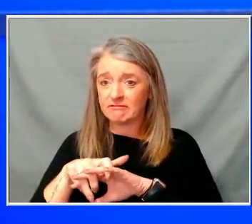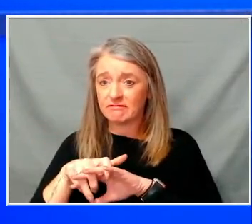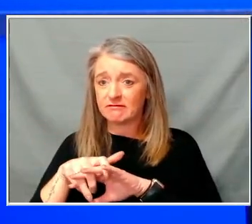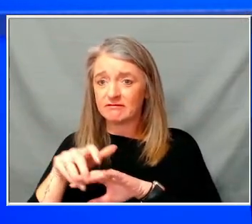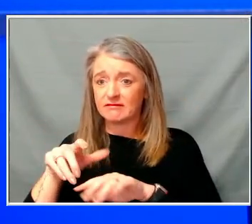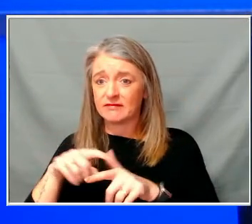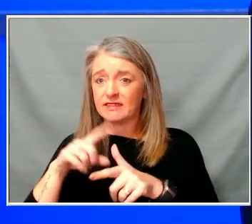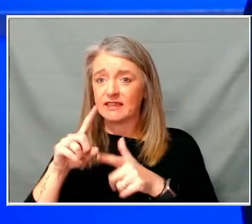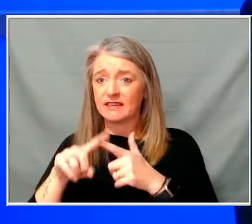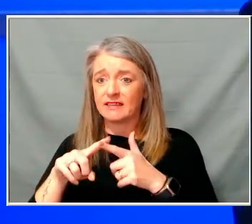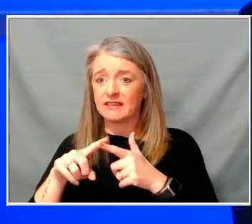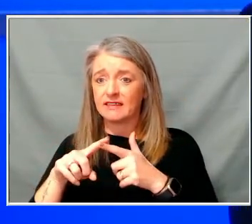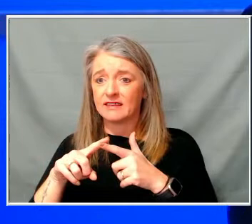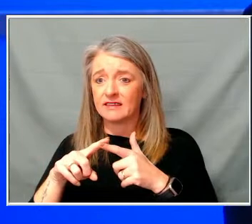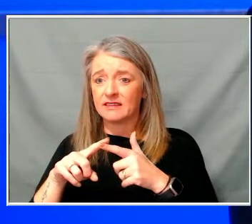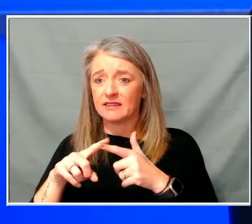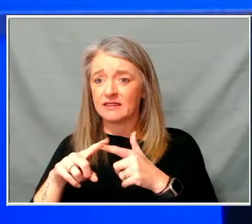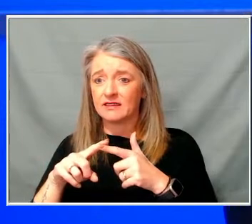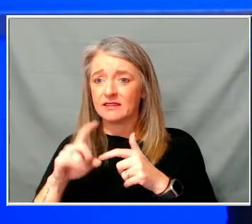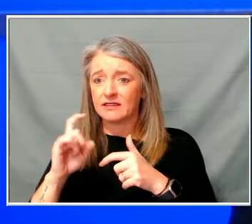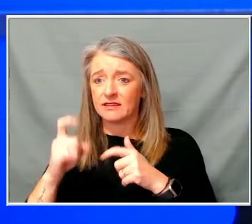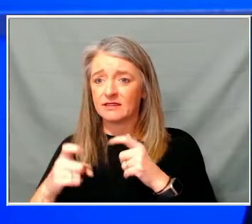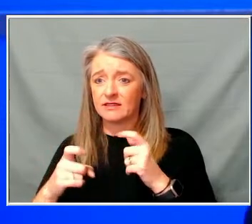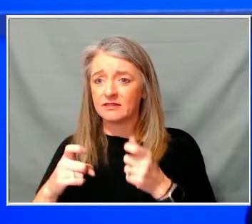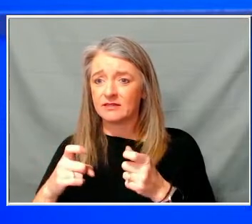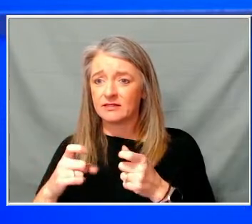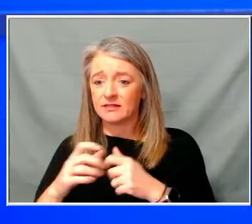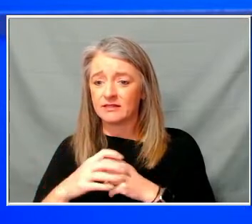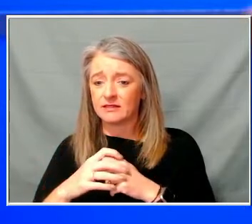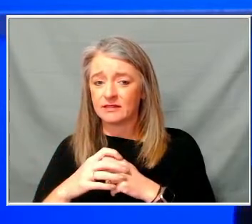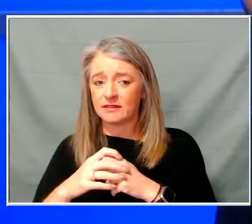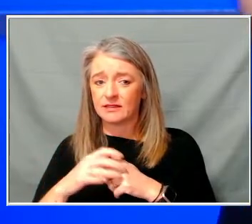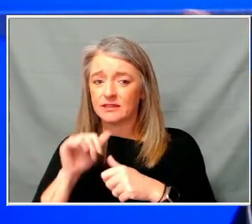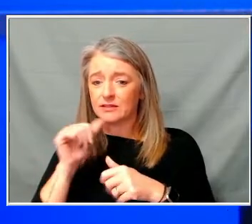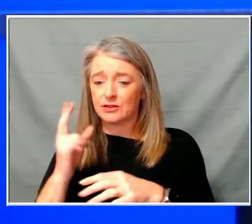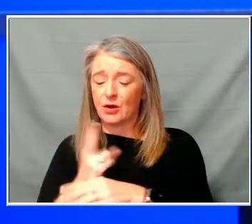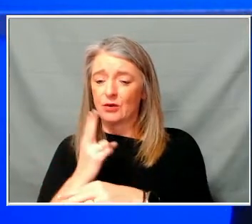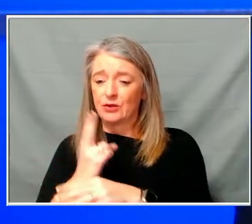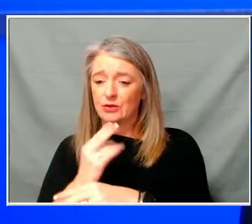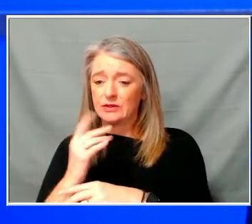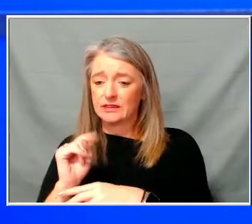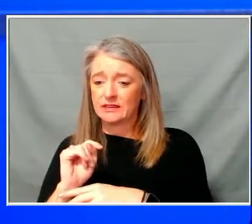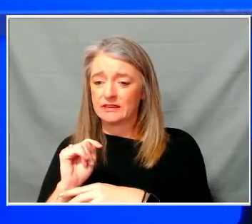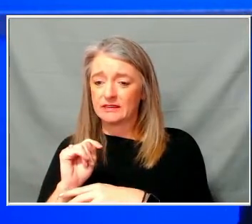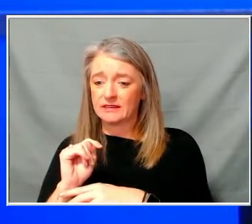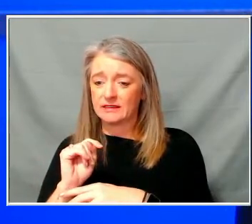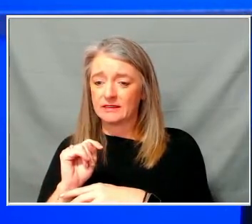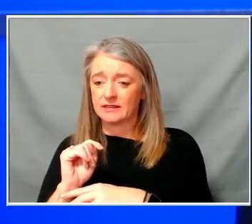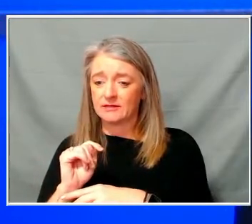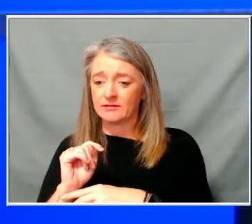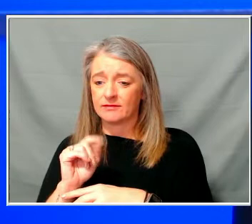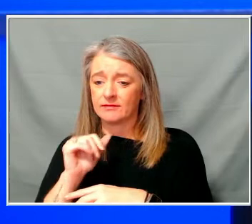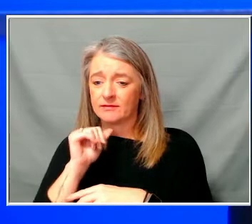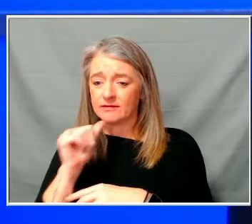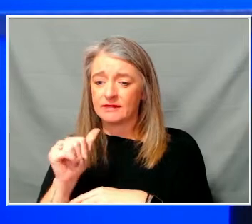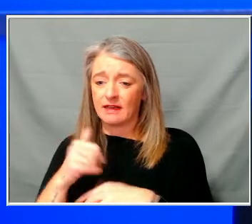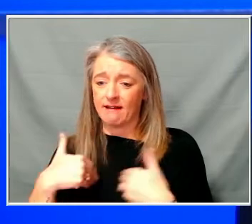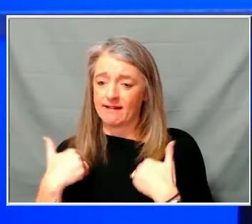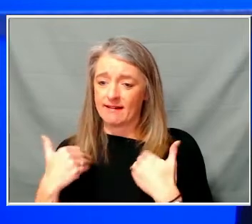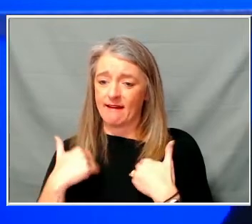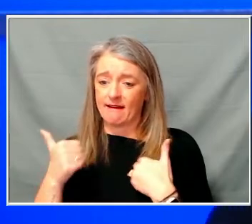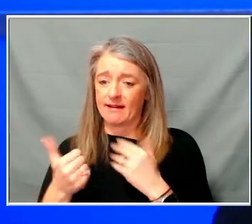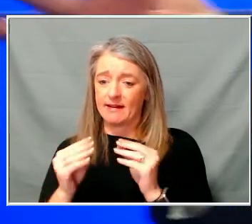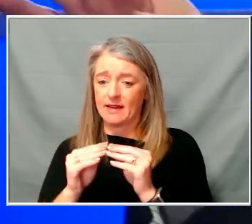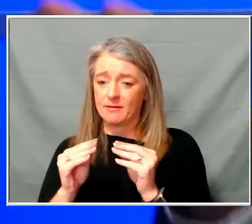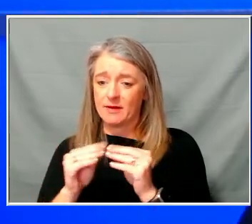that you have like a tangential familiarity. Yeah. And if you don't use that, it kind of, I'm not super young anymore. It just